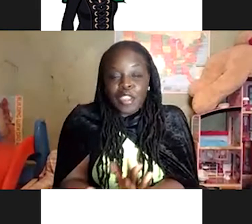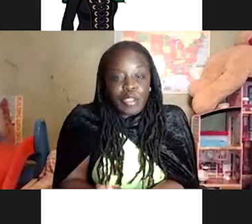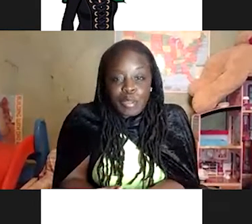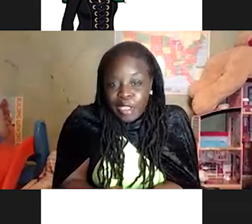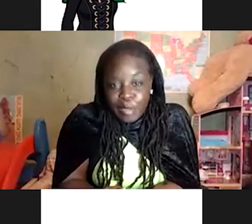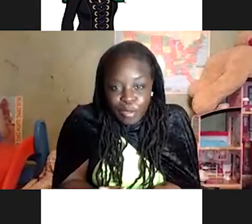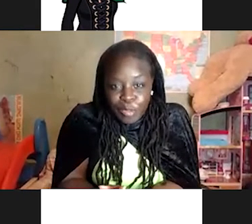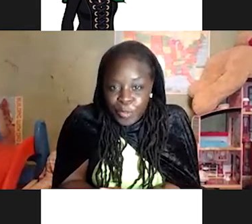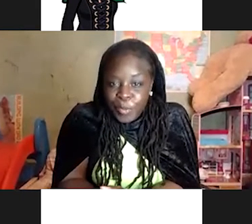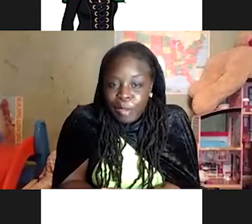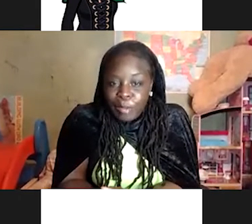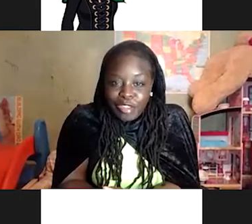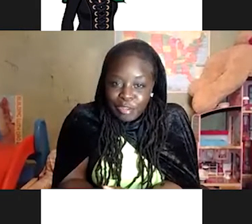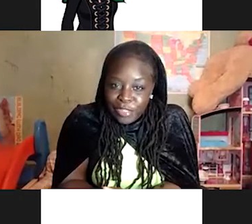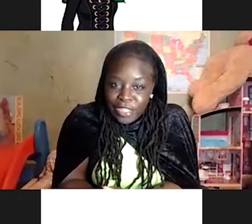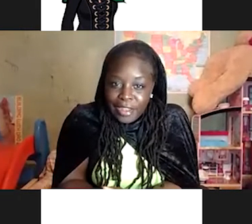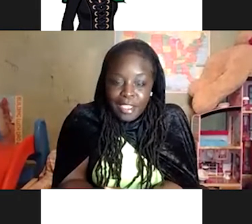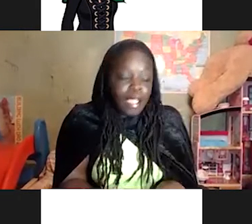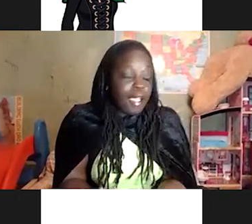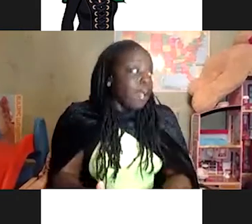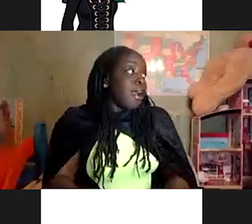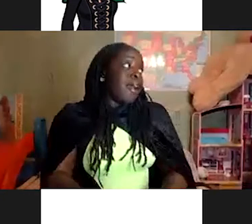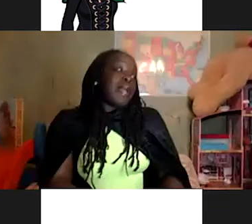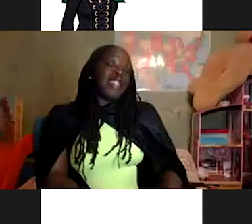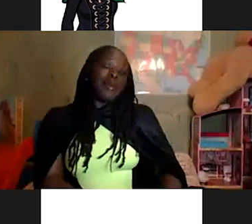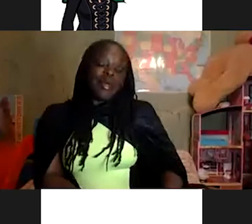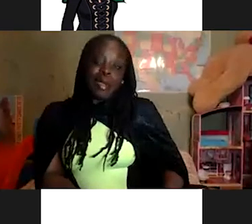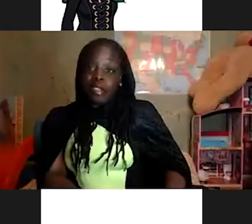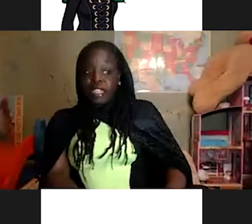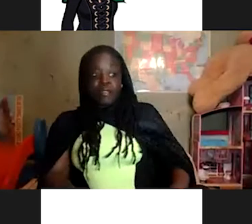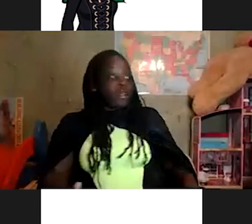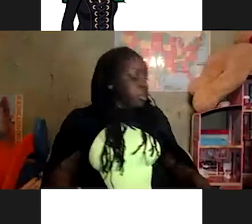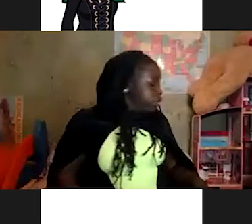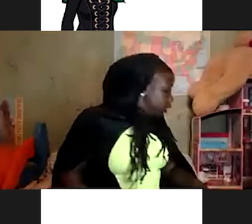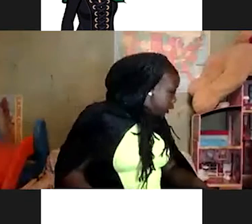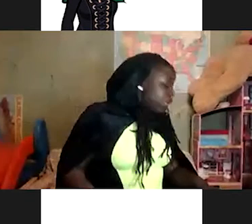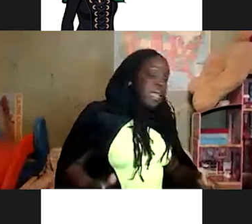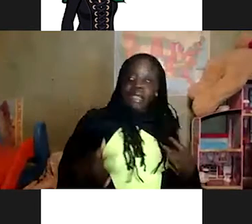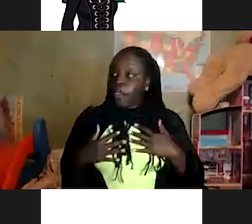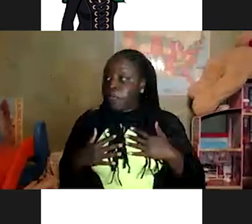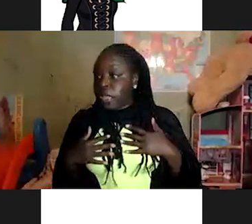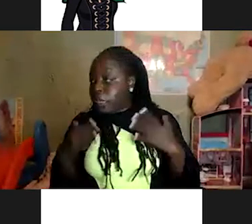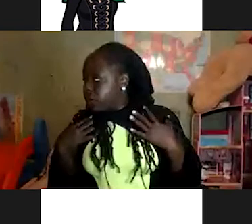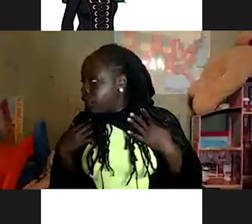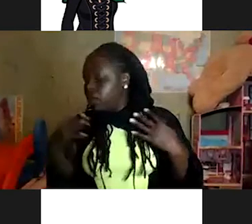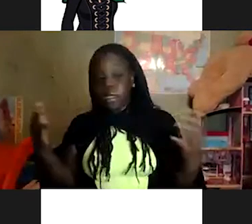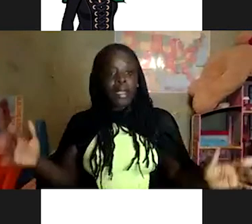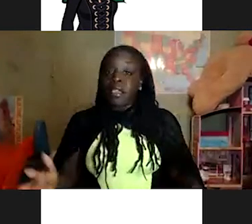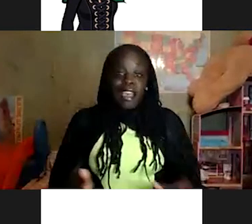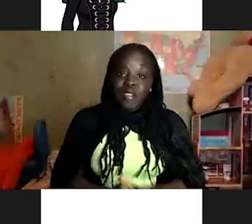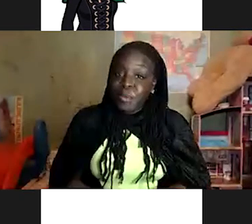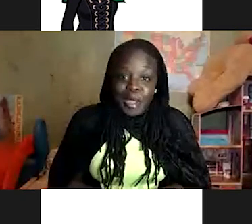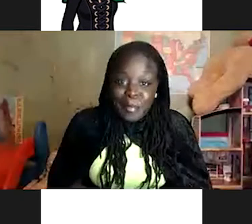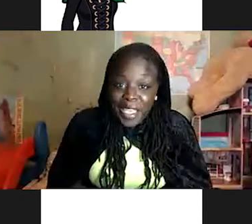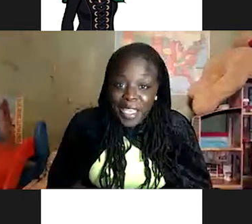to use my special superpowers to do that. As I was about to leave out, I think I realized